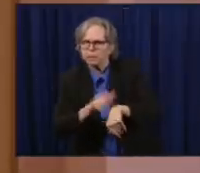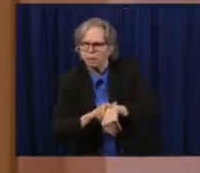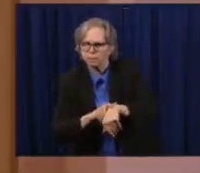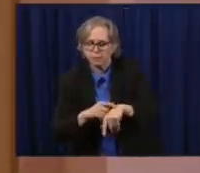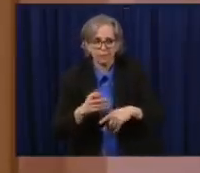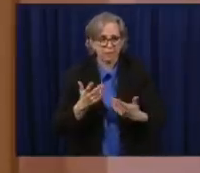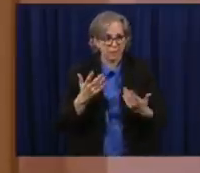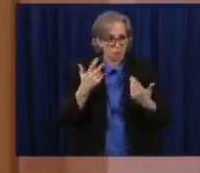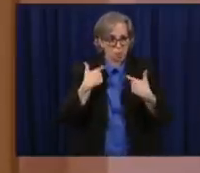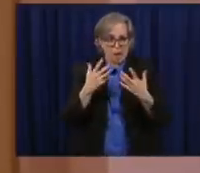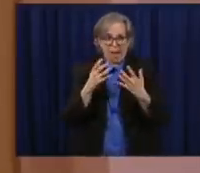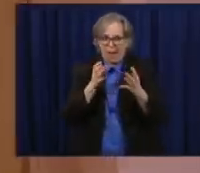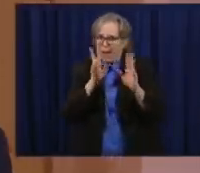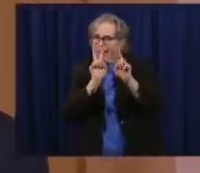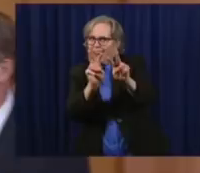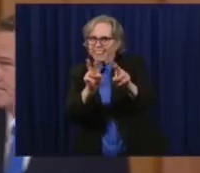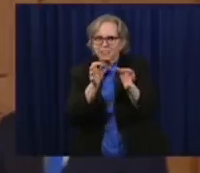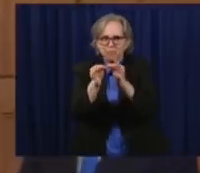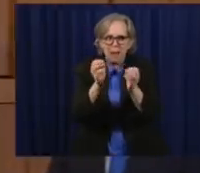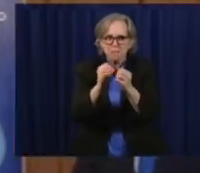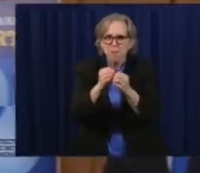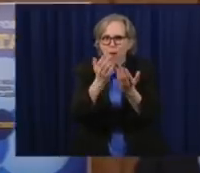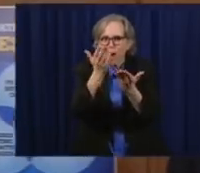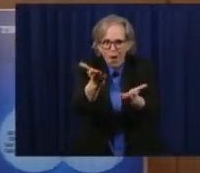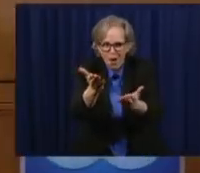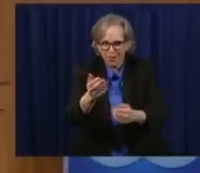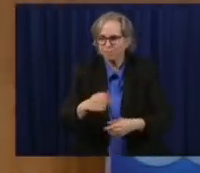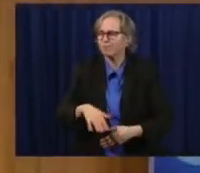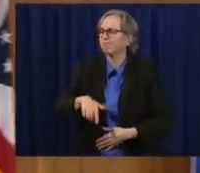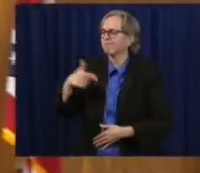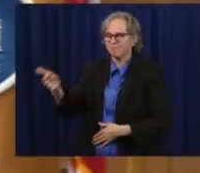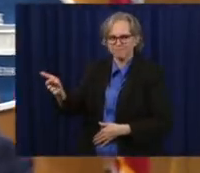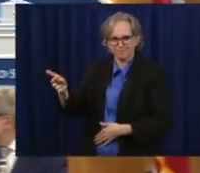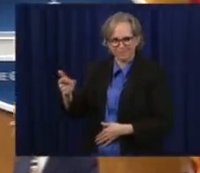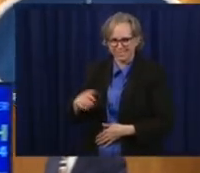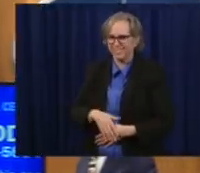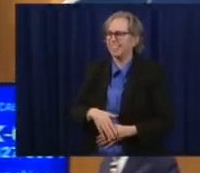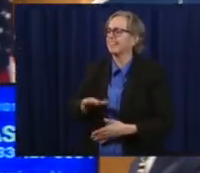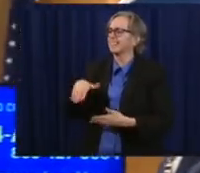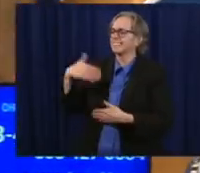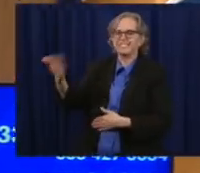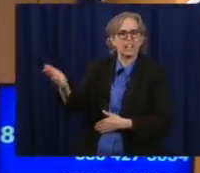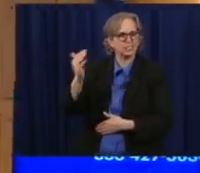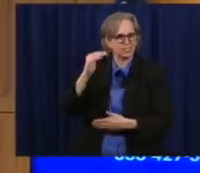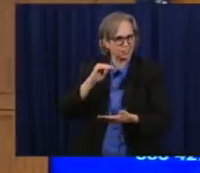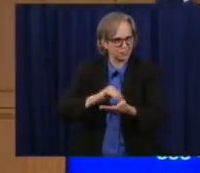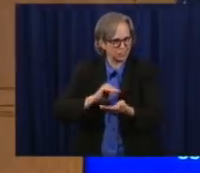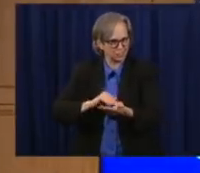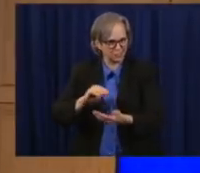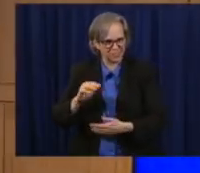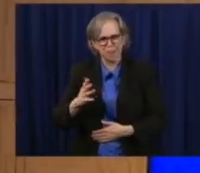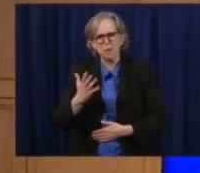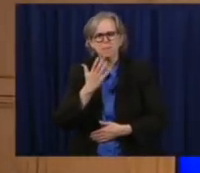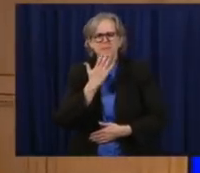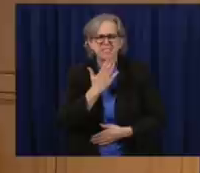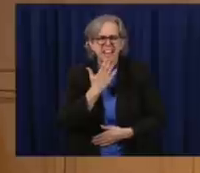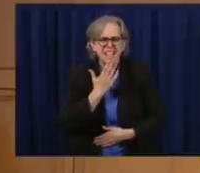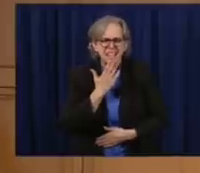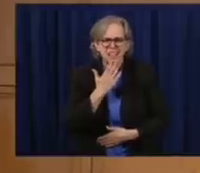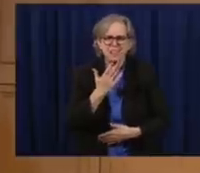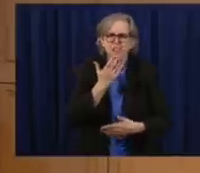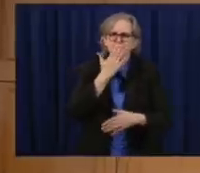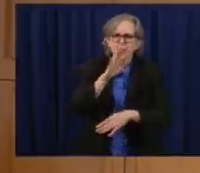Ohio in the coming days. Governor? Dr. Acton. Thank you, Governor. Good